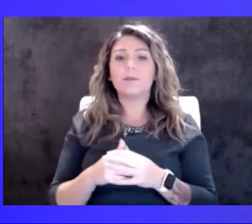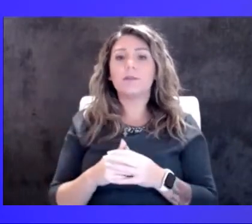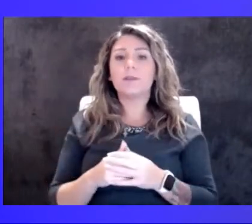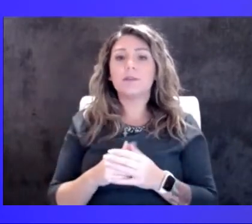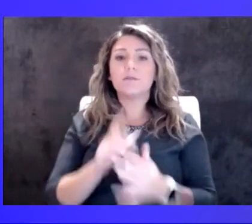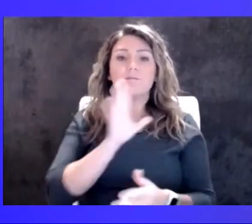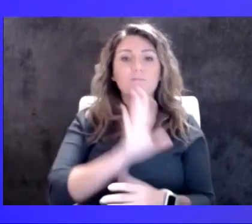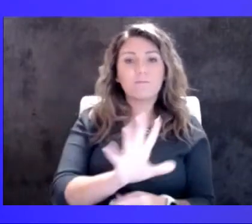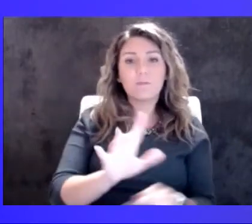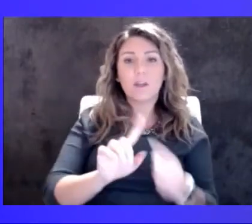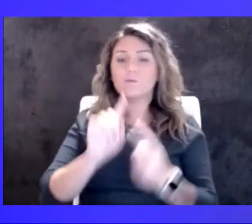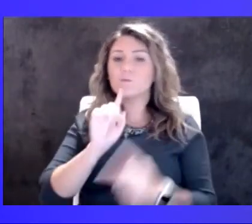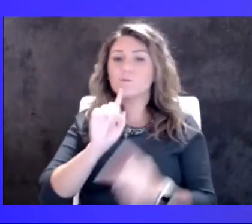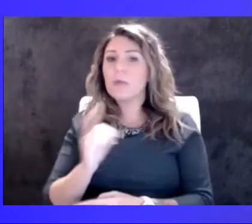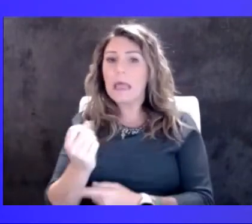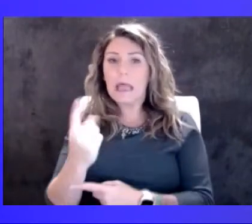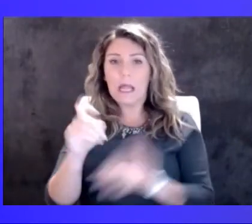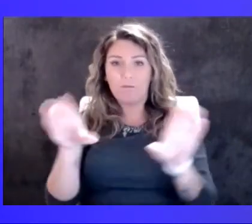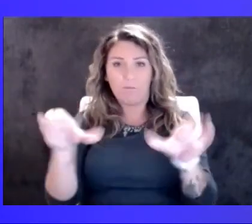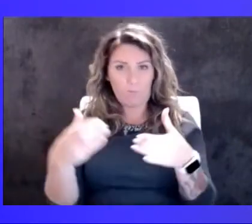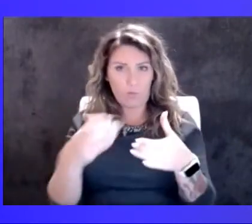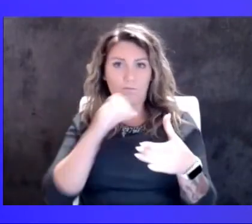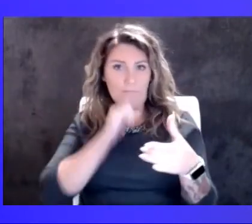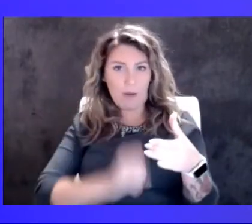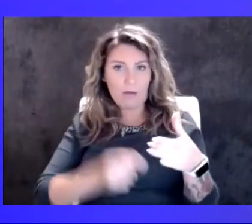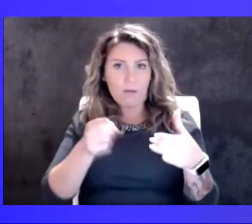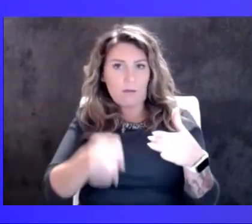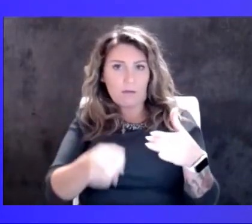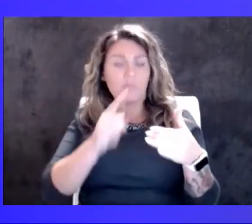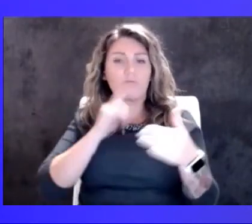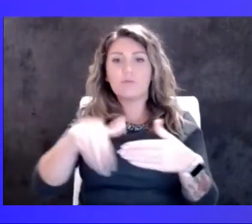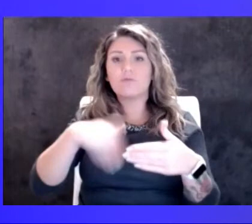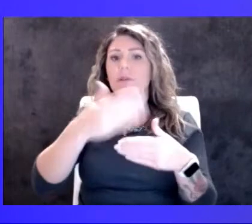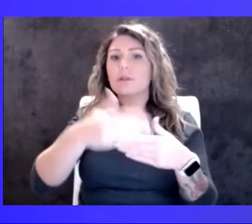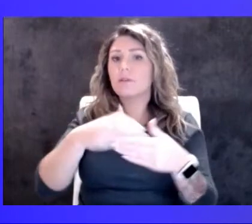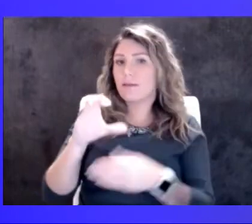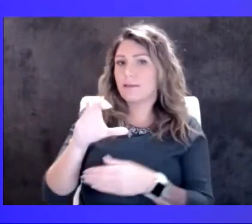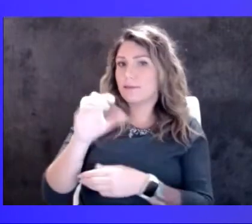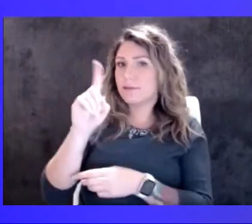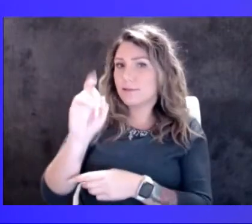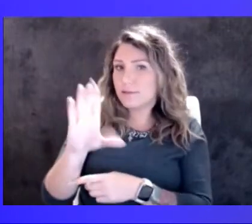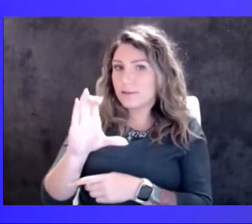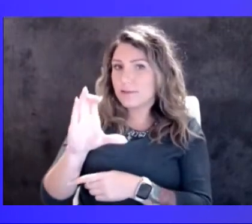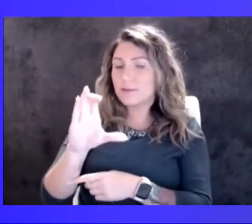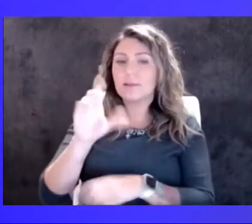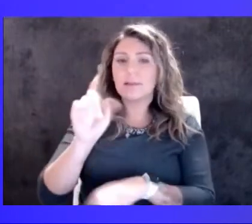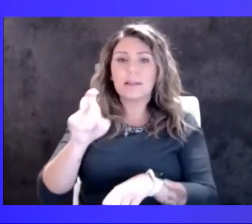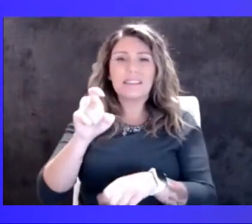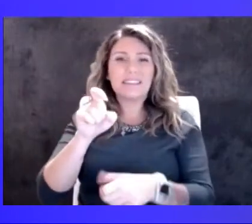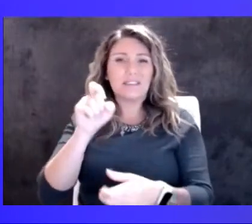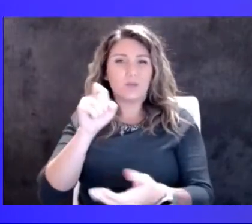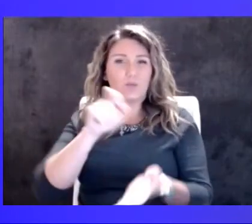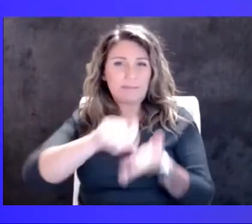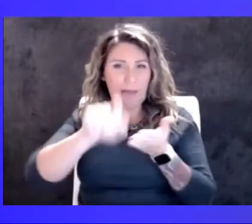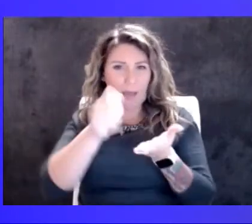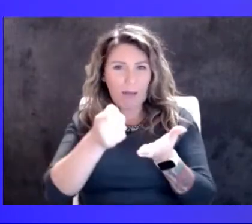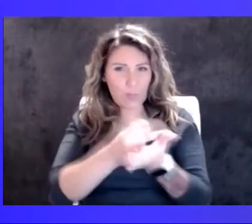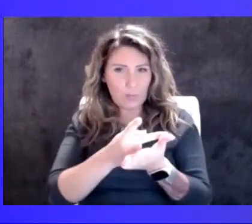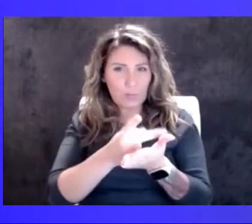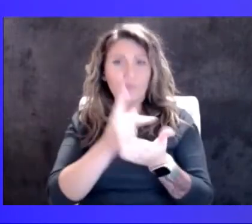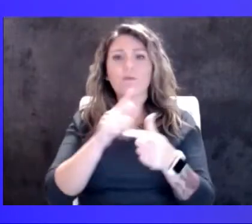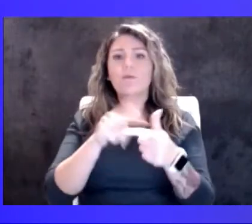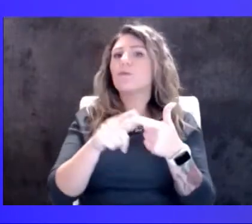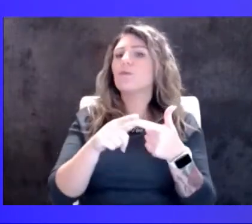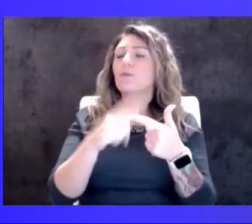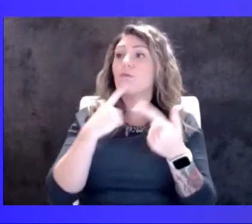group. And so next, the CDC will of course have to sign off on that. And as soon as that happens, I